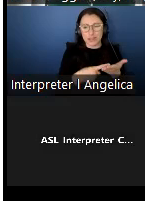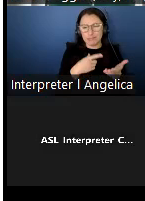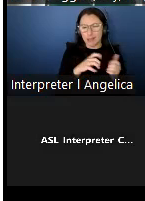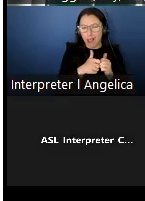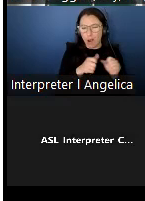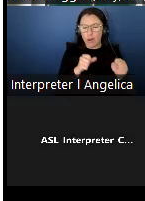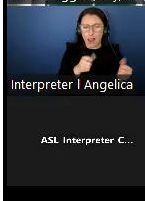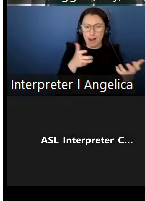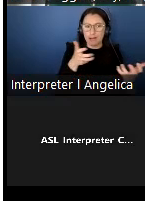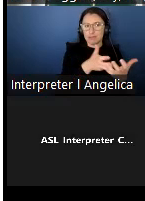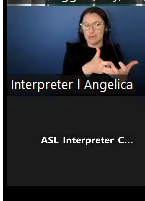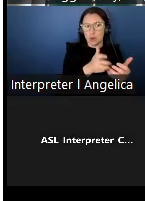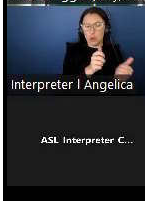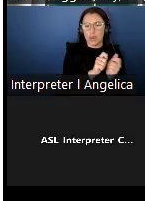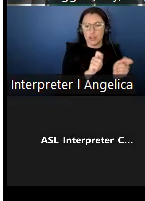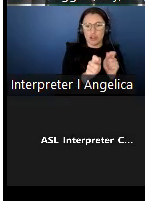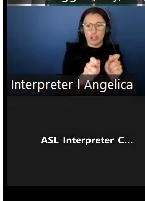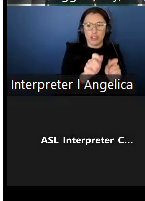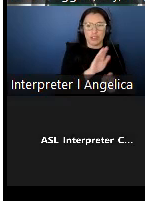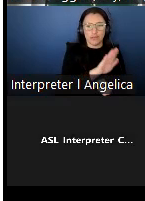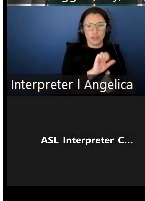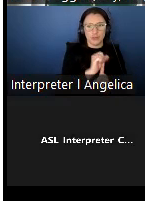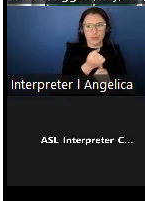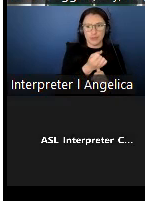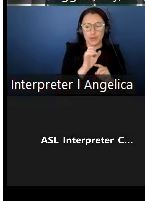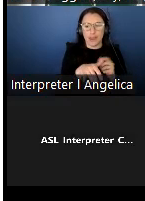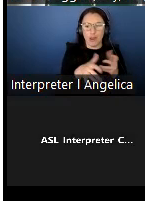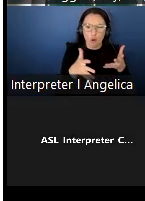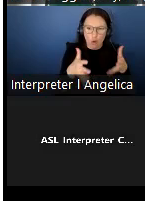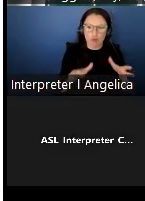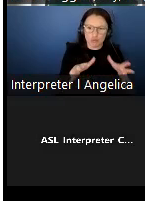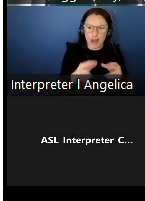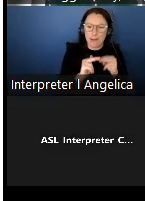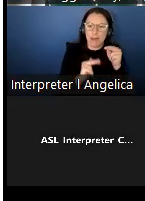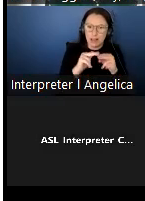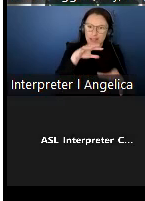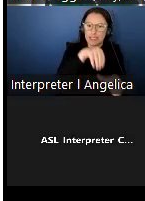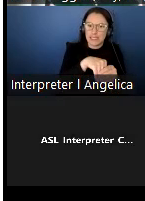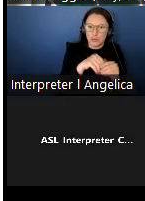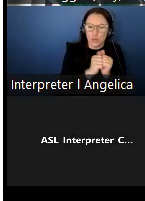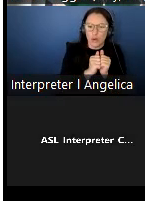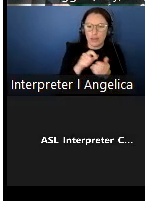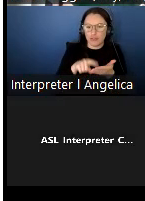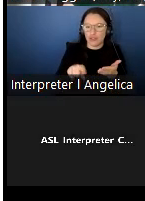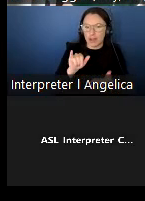adapt with the changes in their situation. And that's already being built into check-ins.